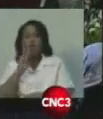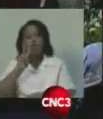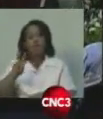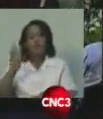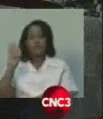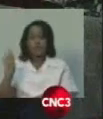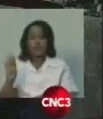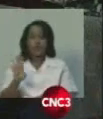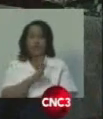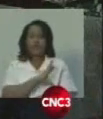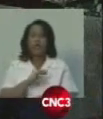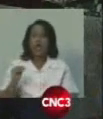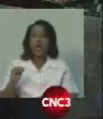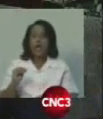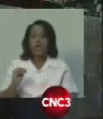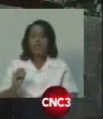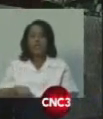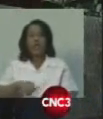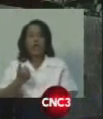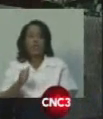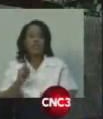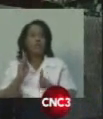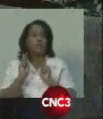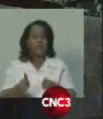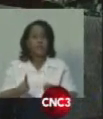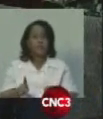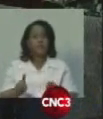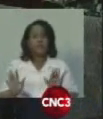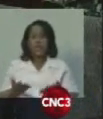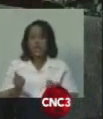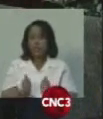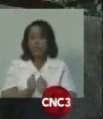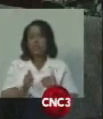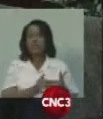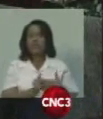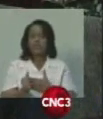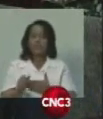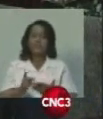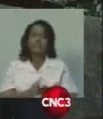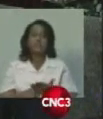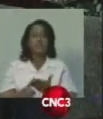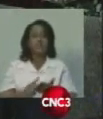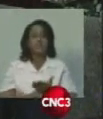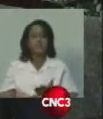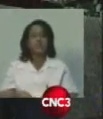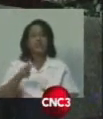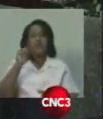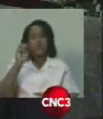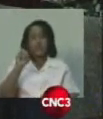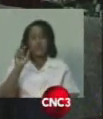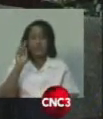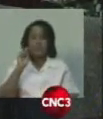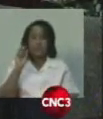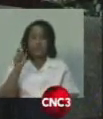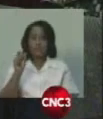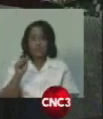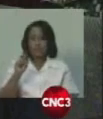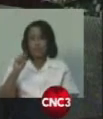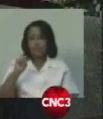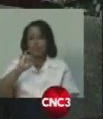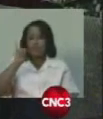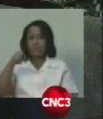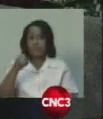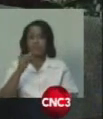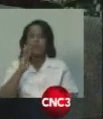ministers, will be Dr. Morgan Job, himself a former minister in the Ministry of Finance and a former minister for Tobago Affairs. So his knowledge of